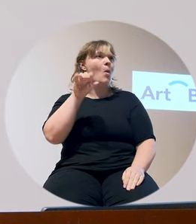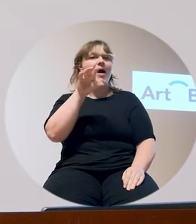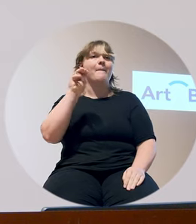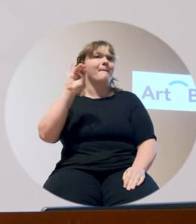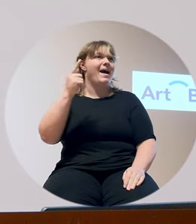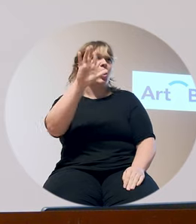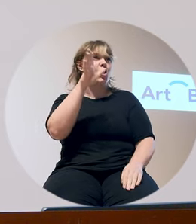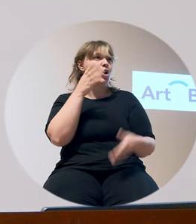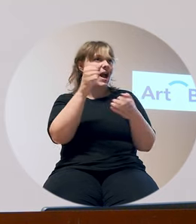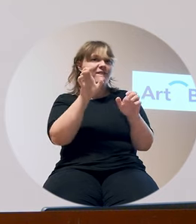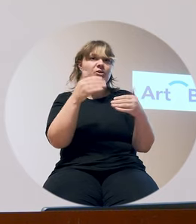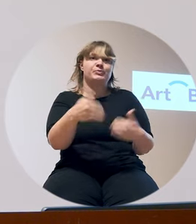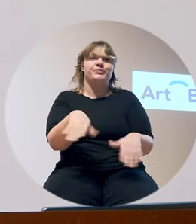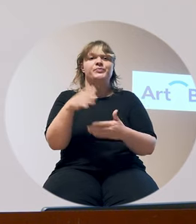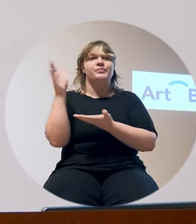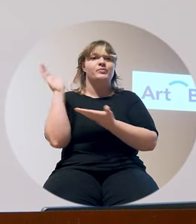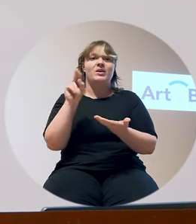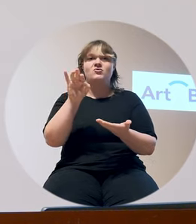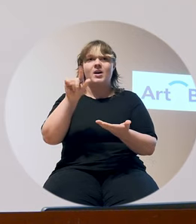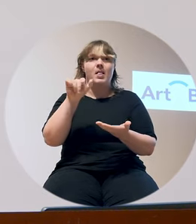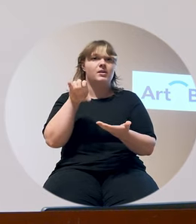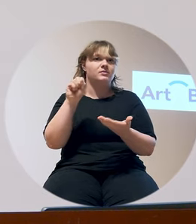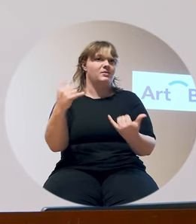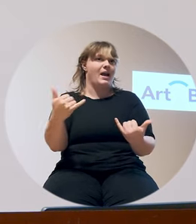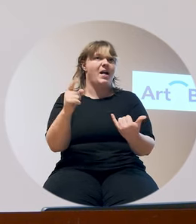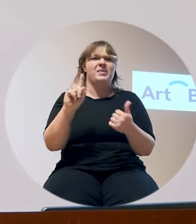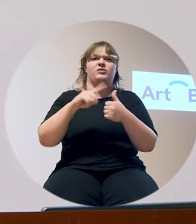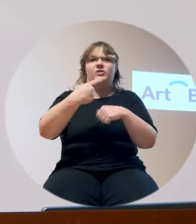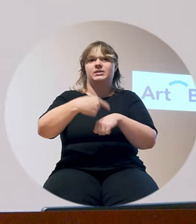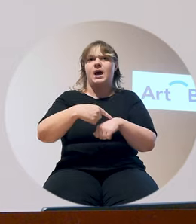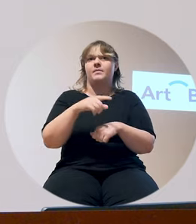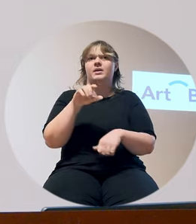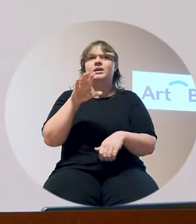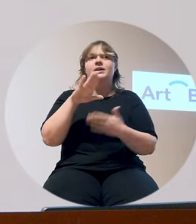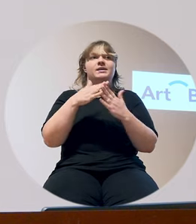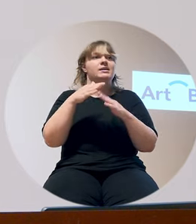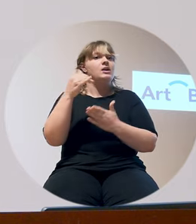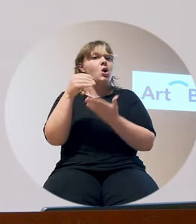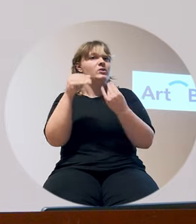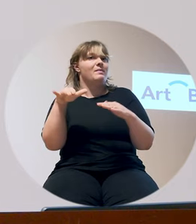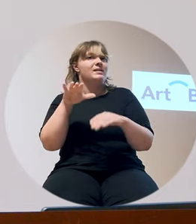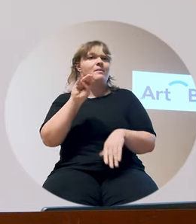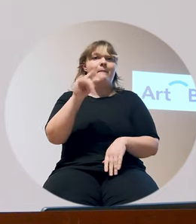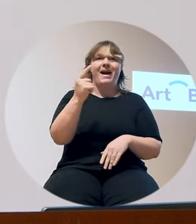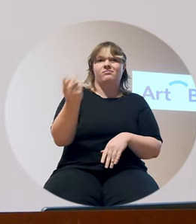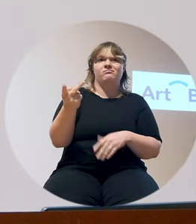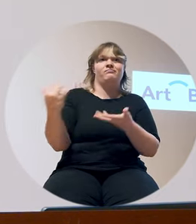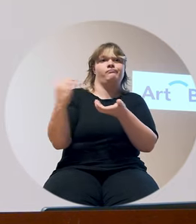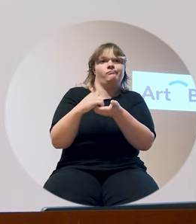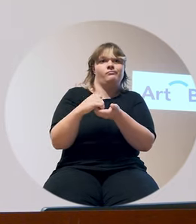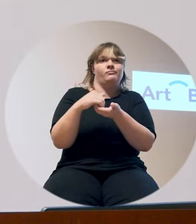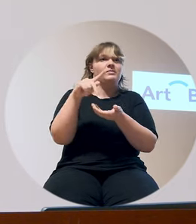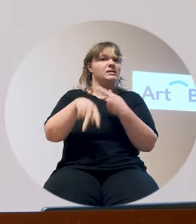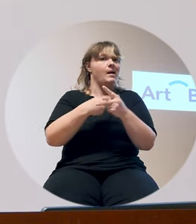for her efforts to help bring Nicholas's talk here this evening. This is really the first time that City Art Space and MAG have collaborated on a program